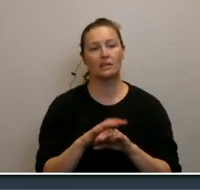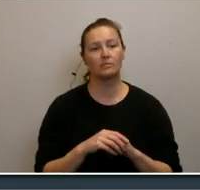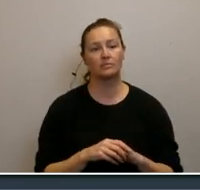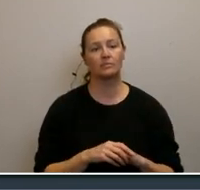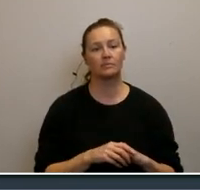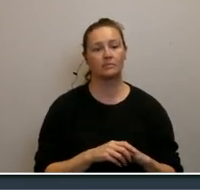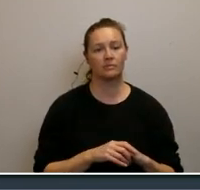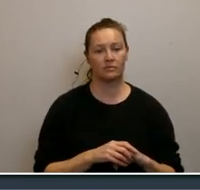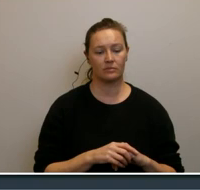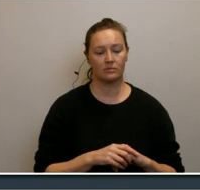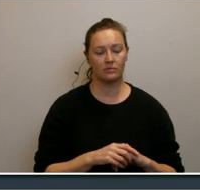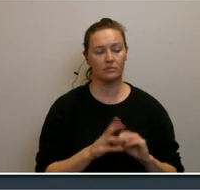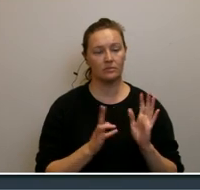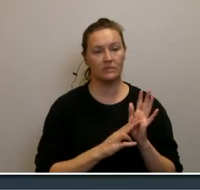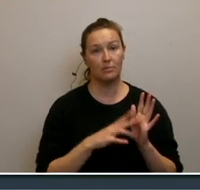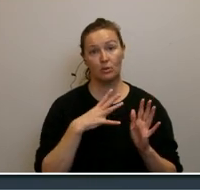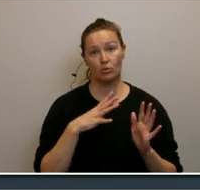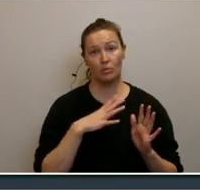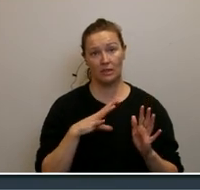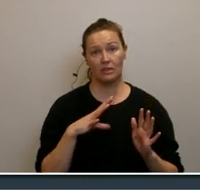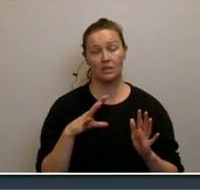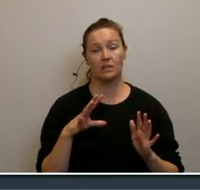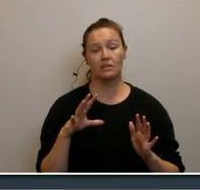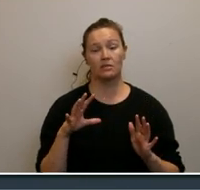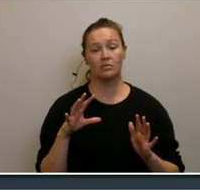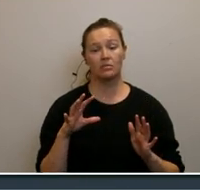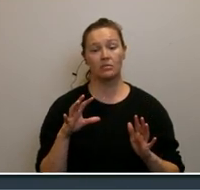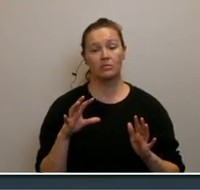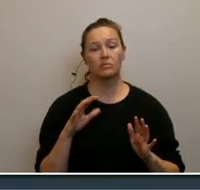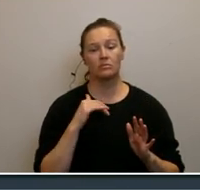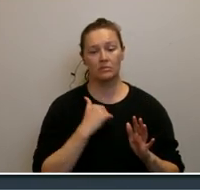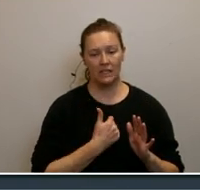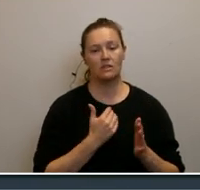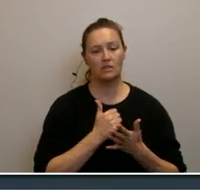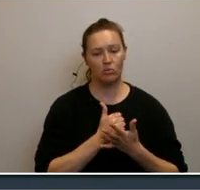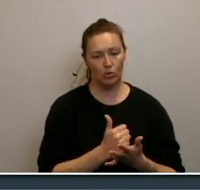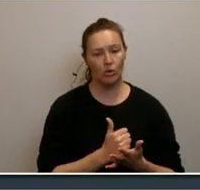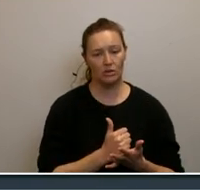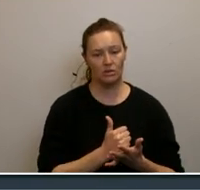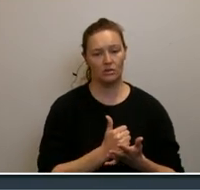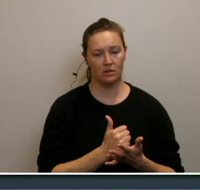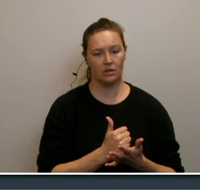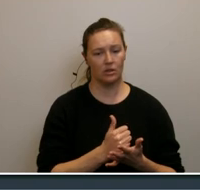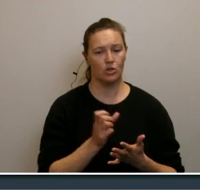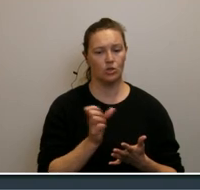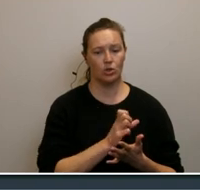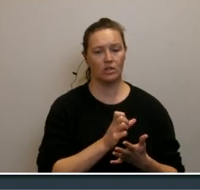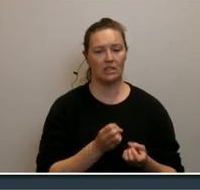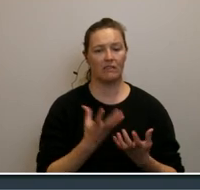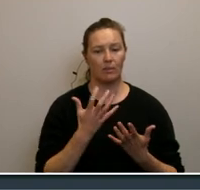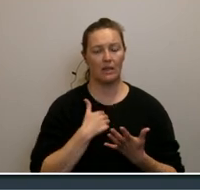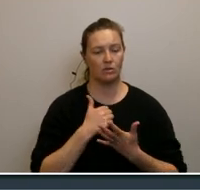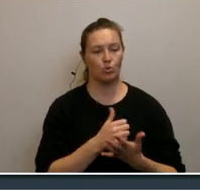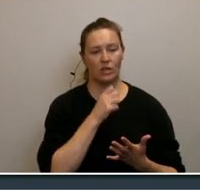earthquake-prone buildings. Napier Woman should not be continually without support for the sake of storage. In